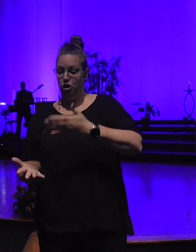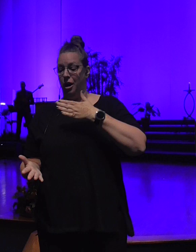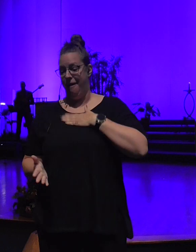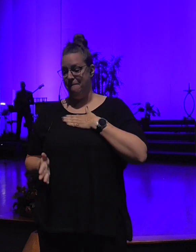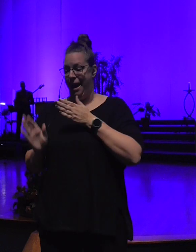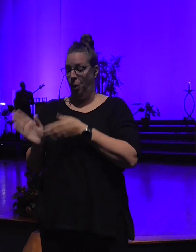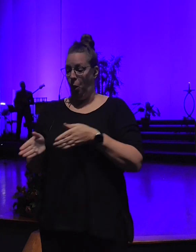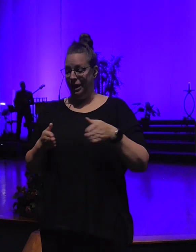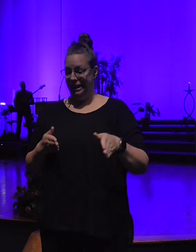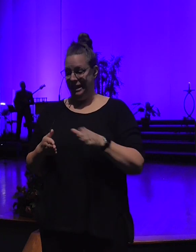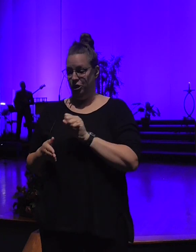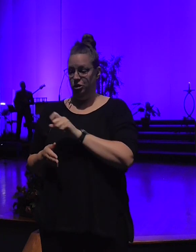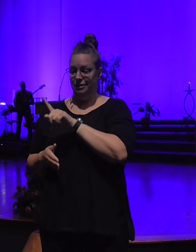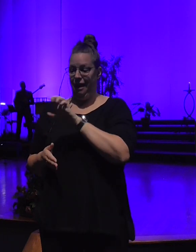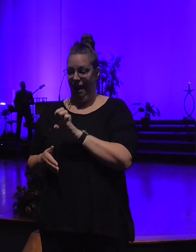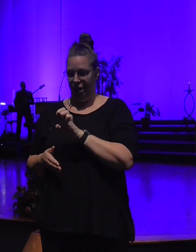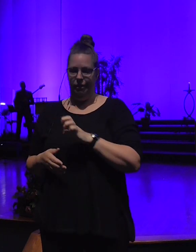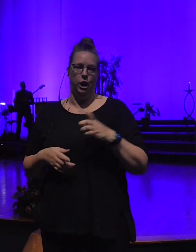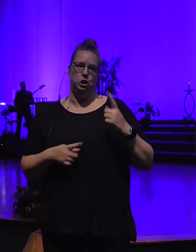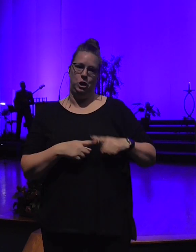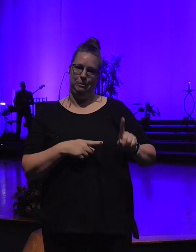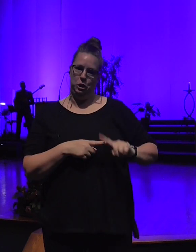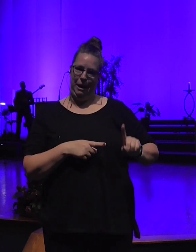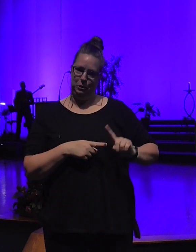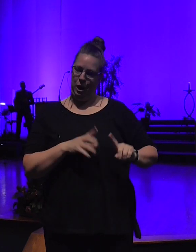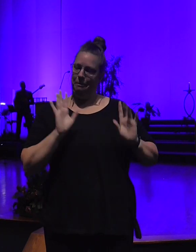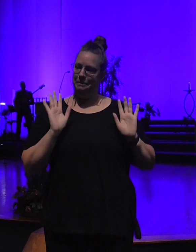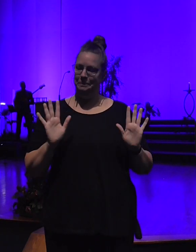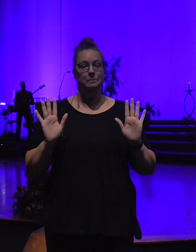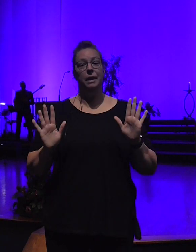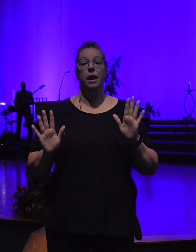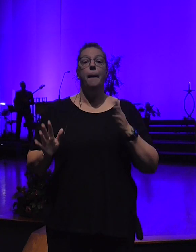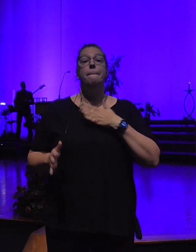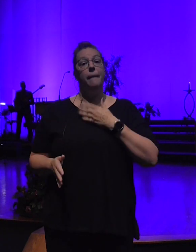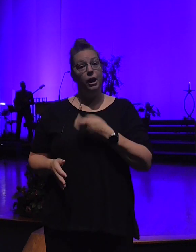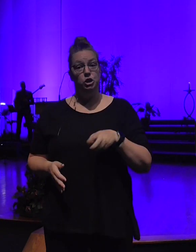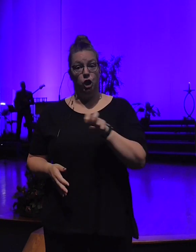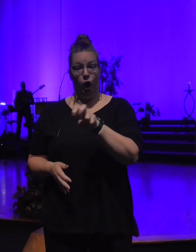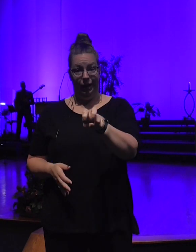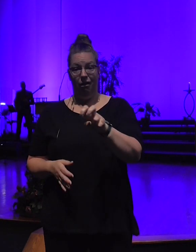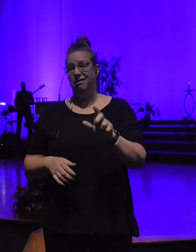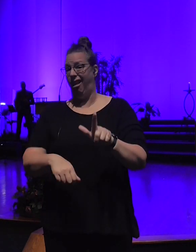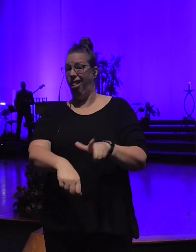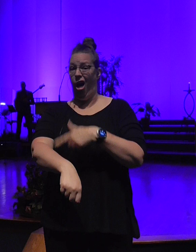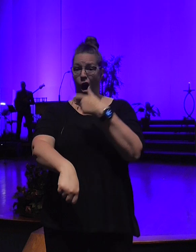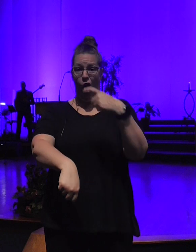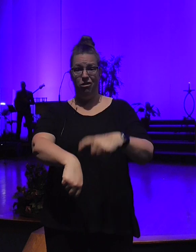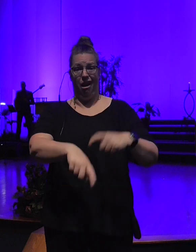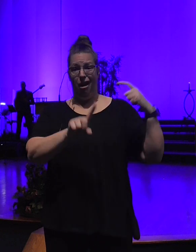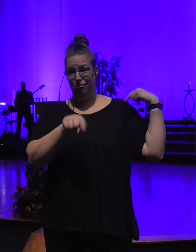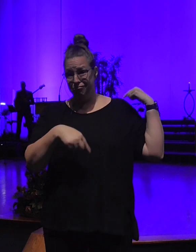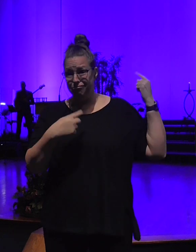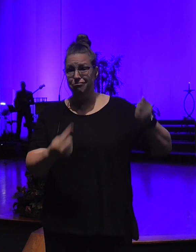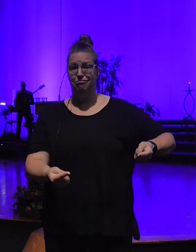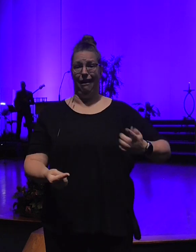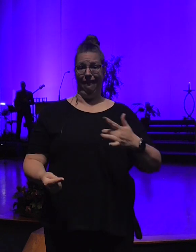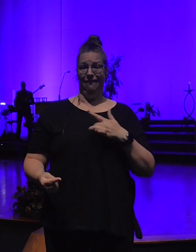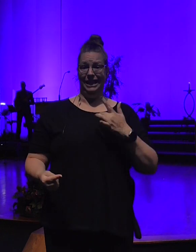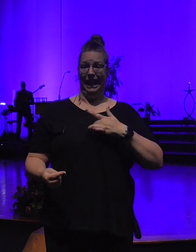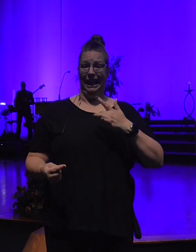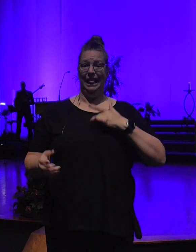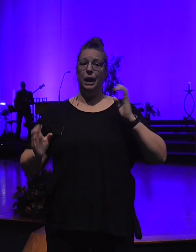style. Shame, shame, shame, shame, shame. On my journey, it's taken me a really long time to learn how to feel